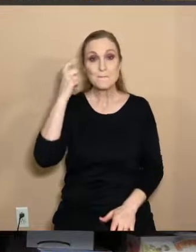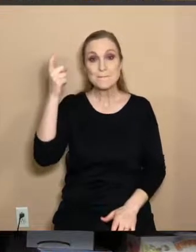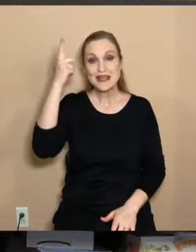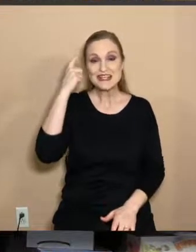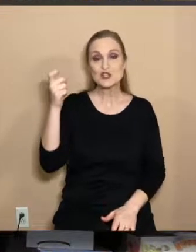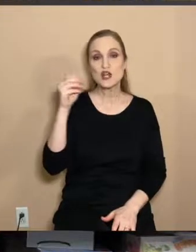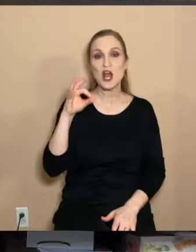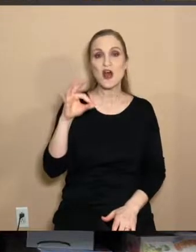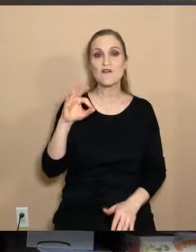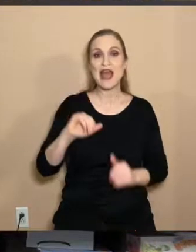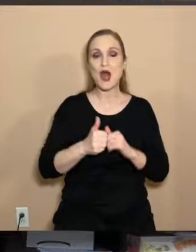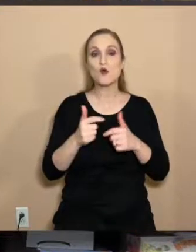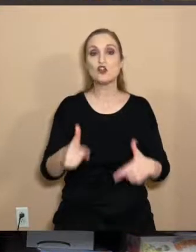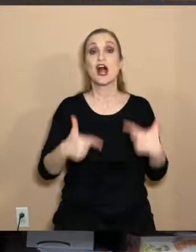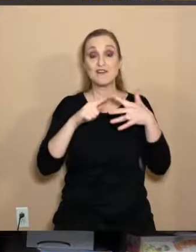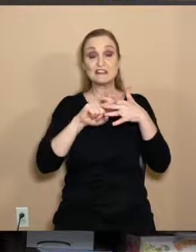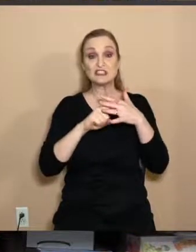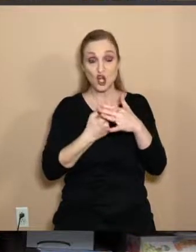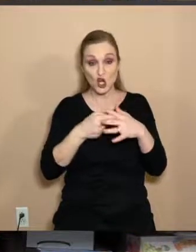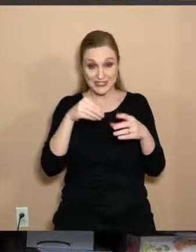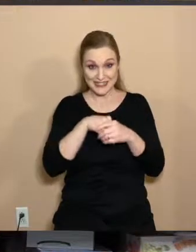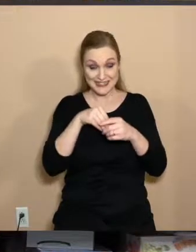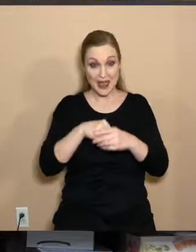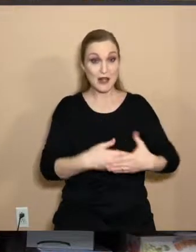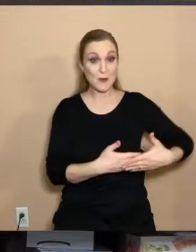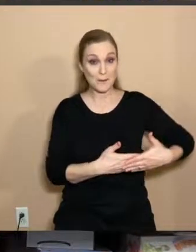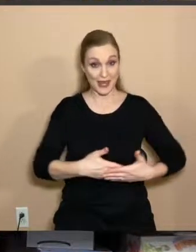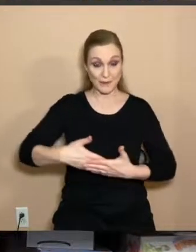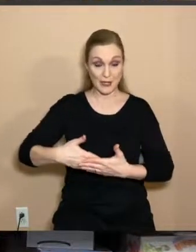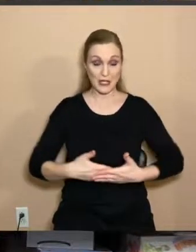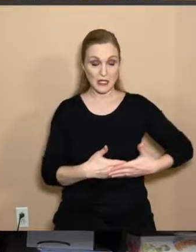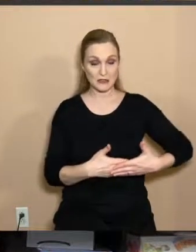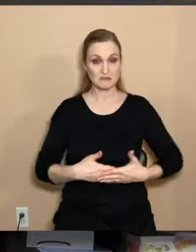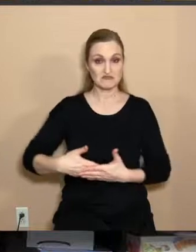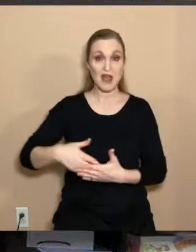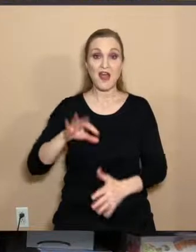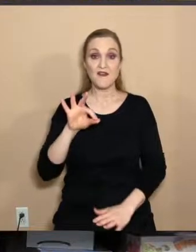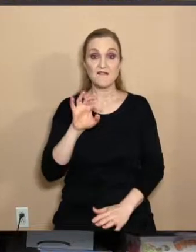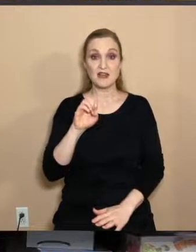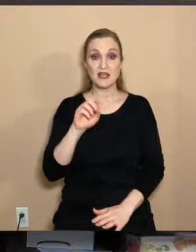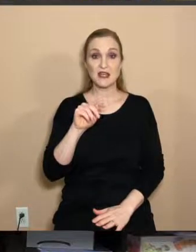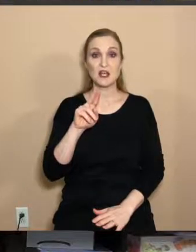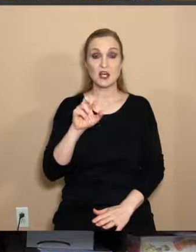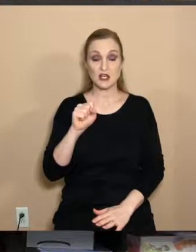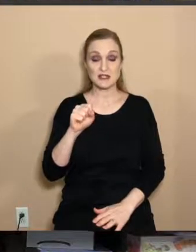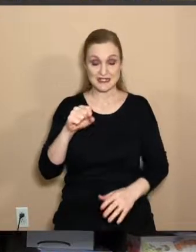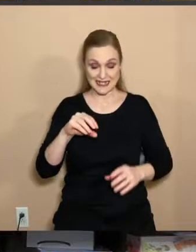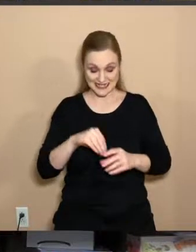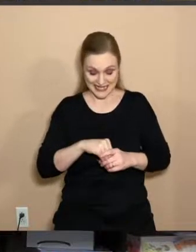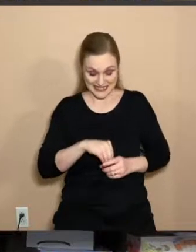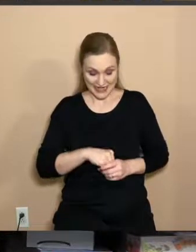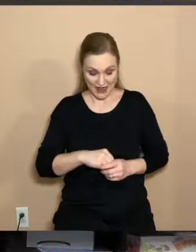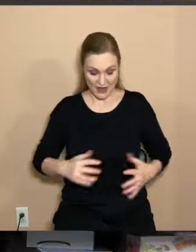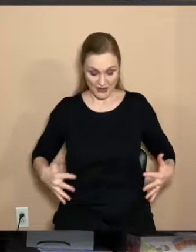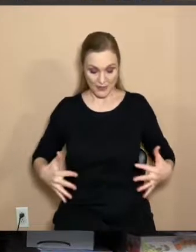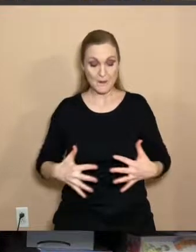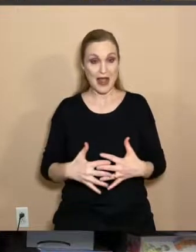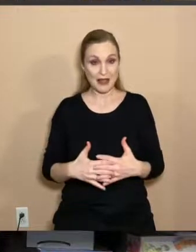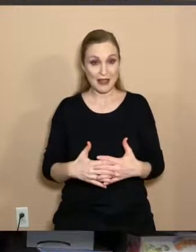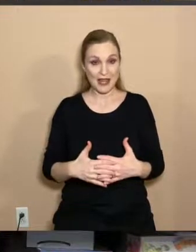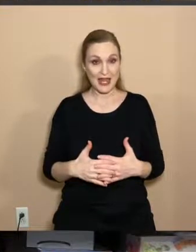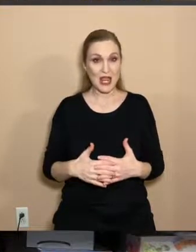how life comes into the fetus, when the fetus is in the womb of the mother, that